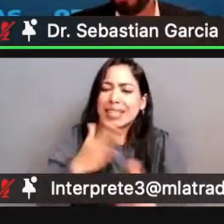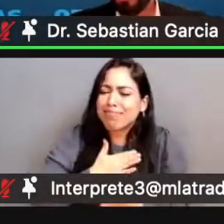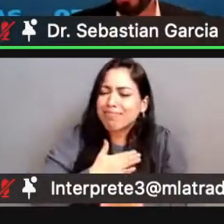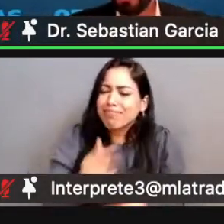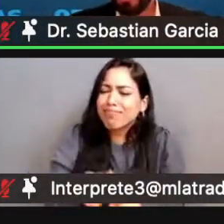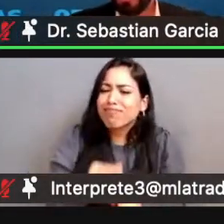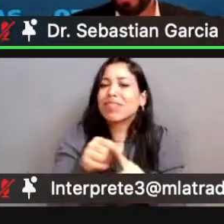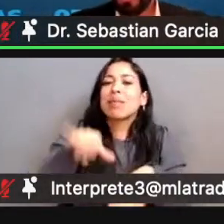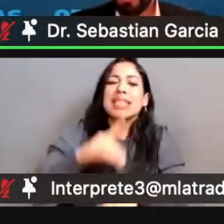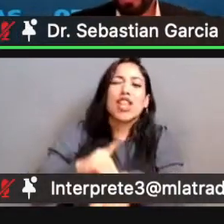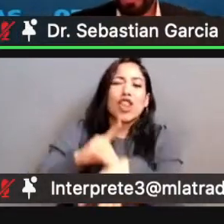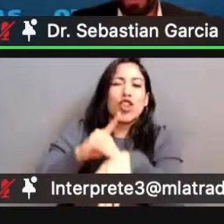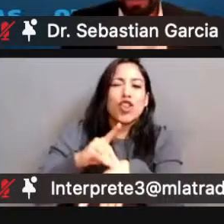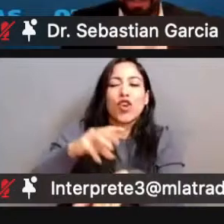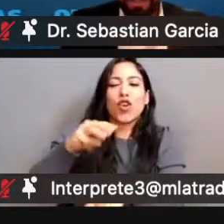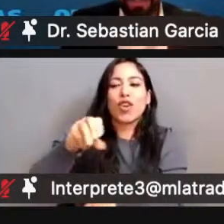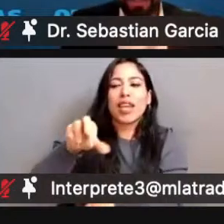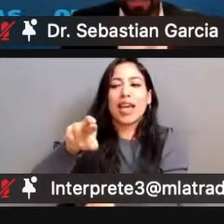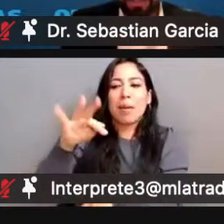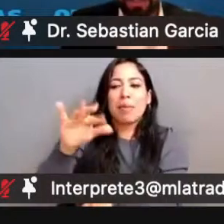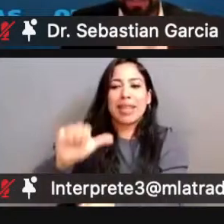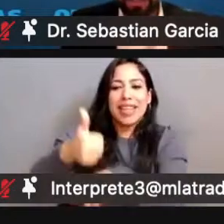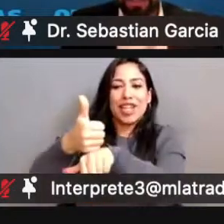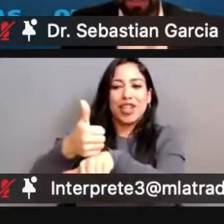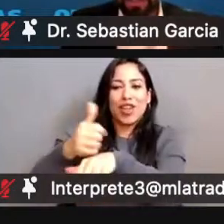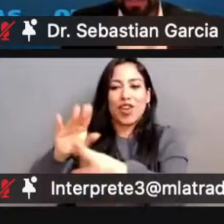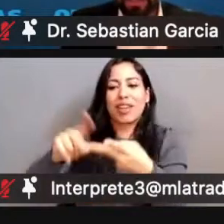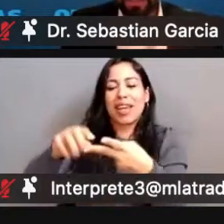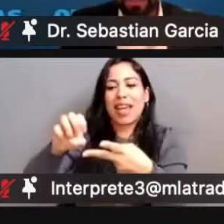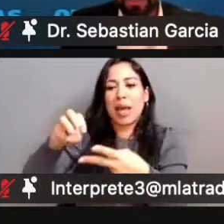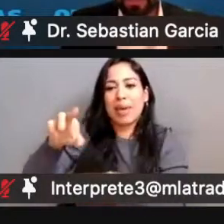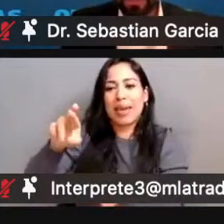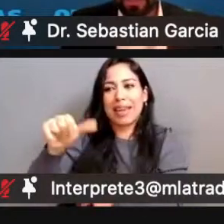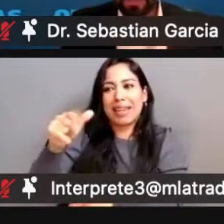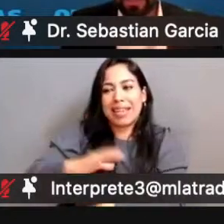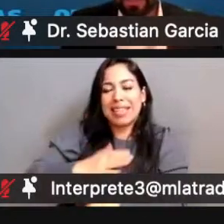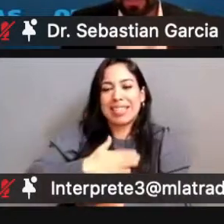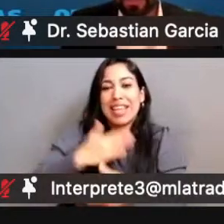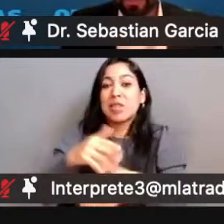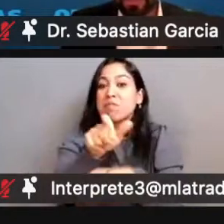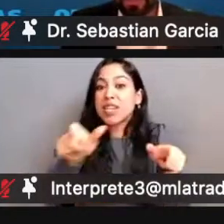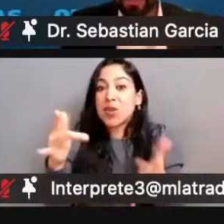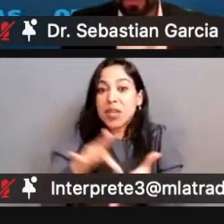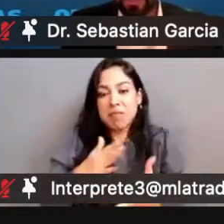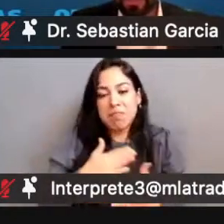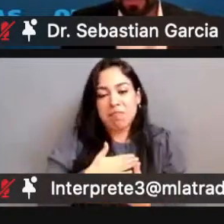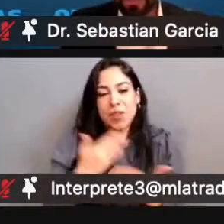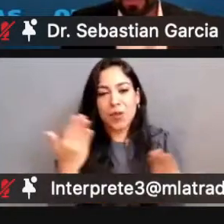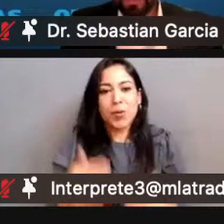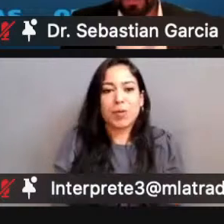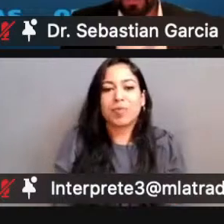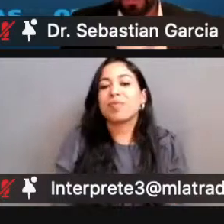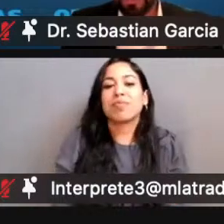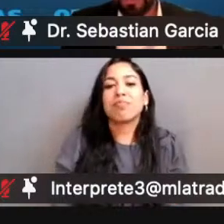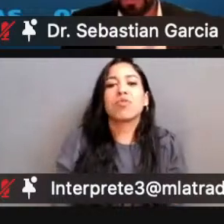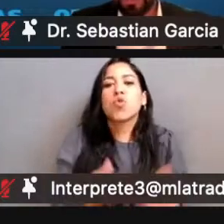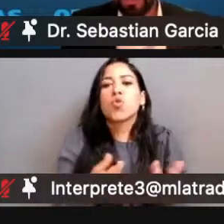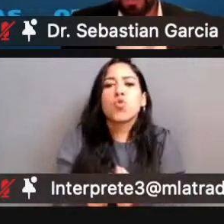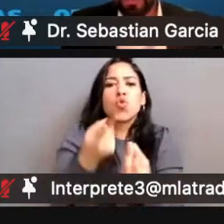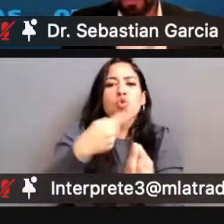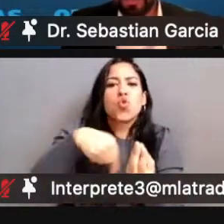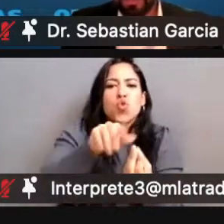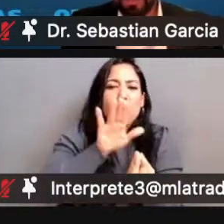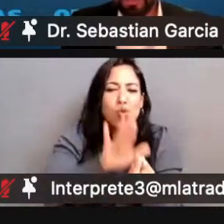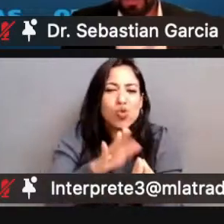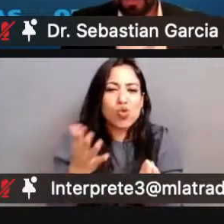very especially Dr. Rosen, our emerit director, and all those present here, members of